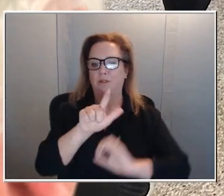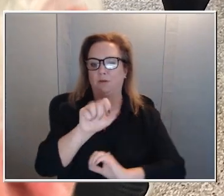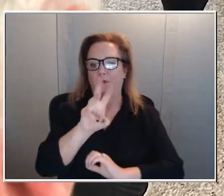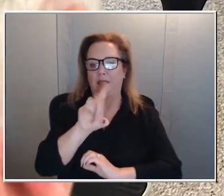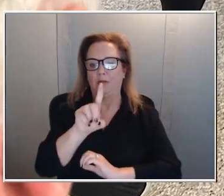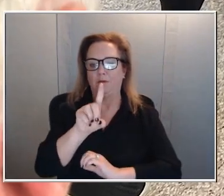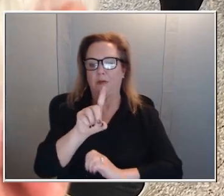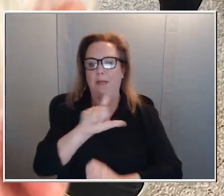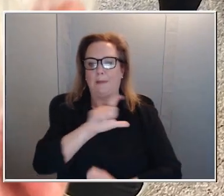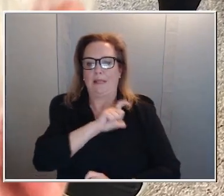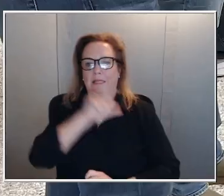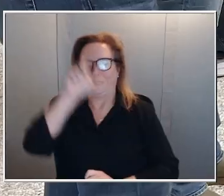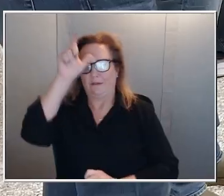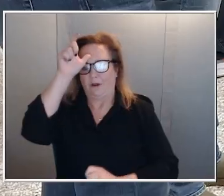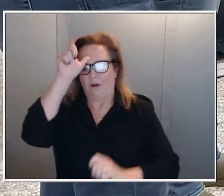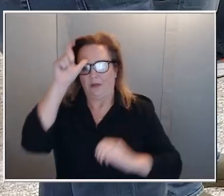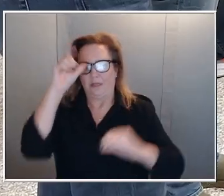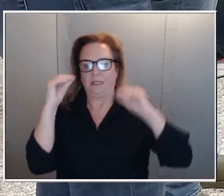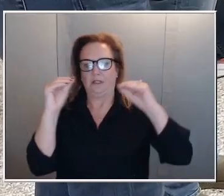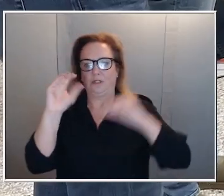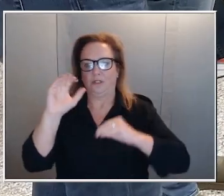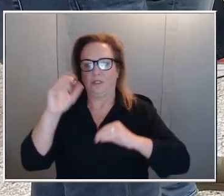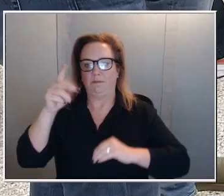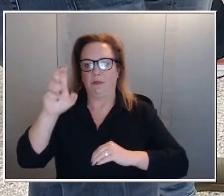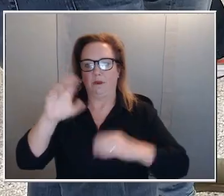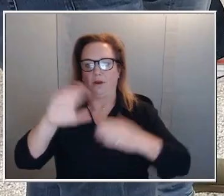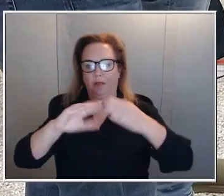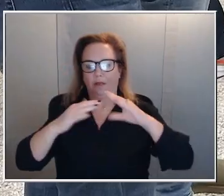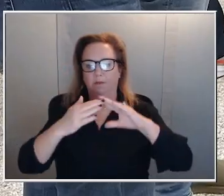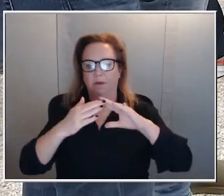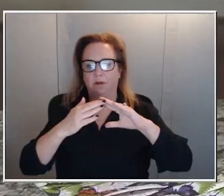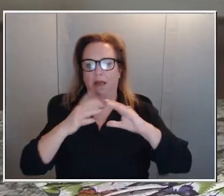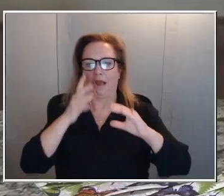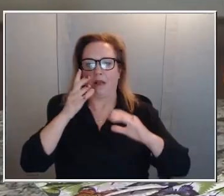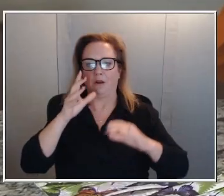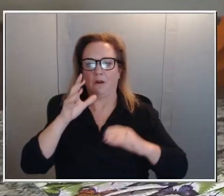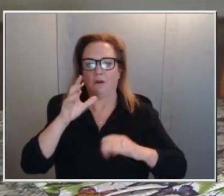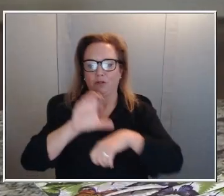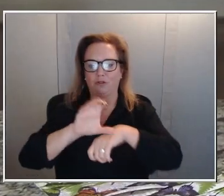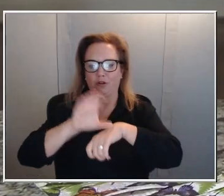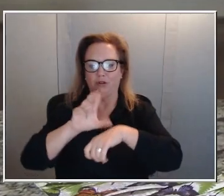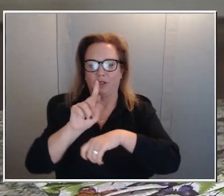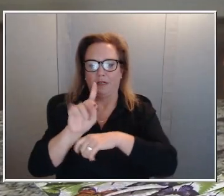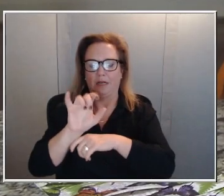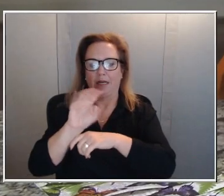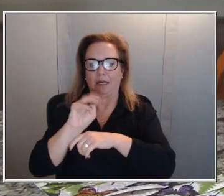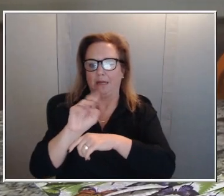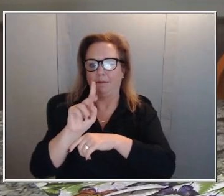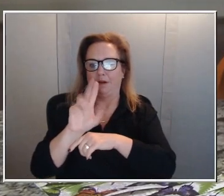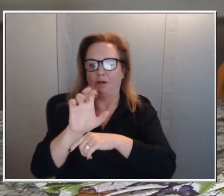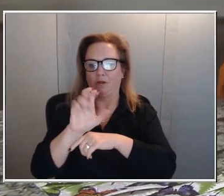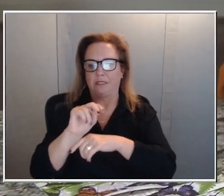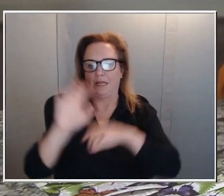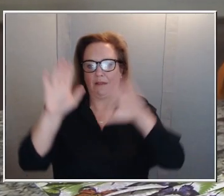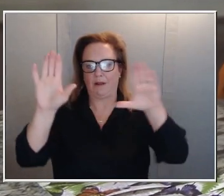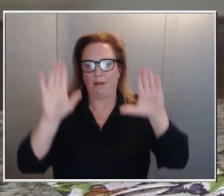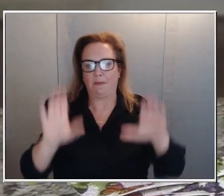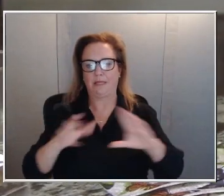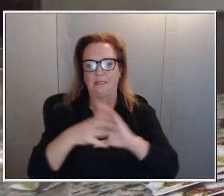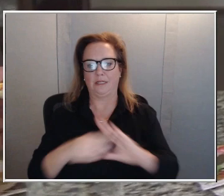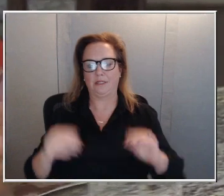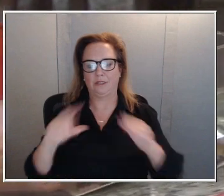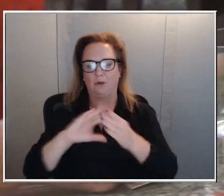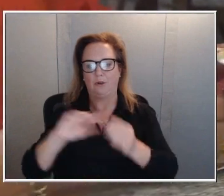Fire to teach CPR in the community, like at her parish. Kim and Kristen have an amazing story and will never